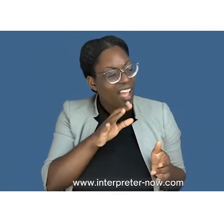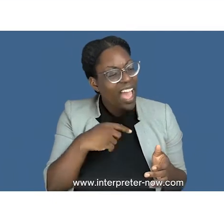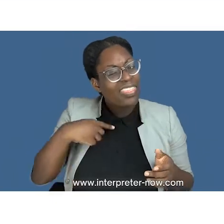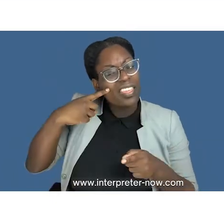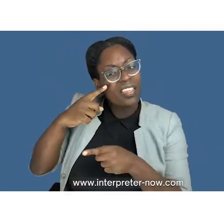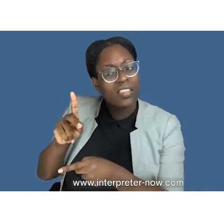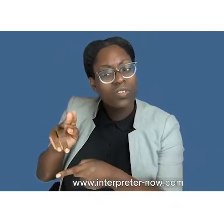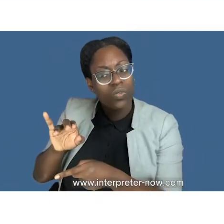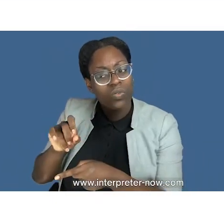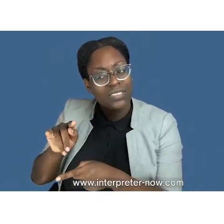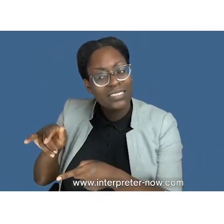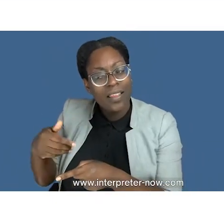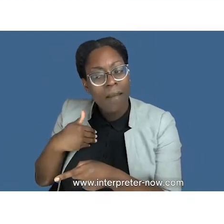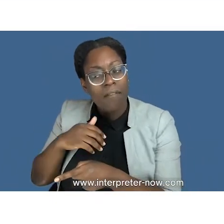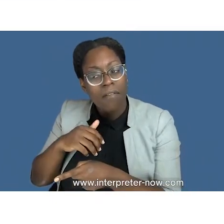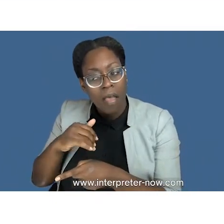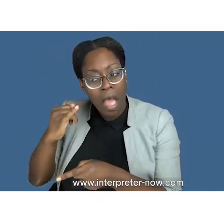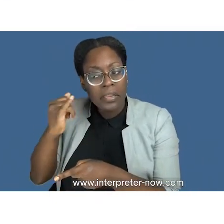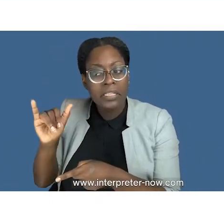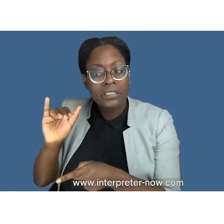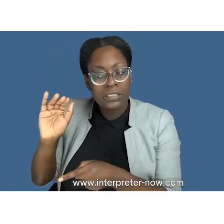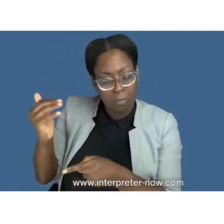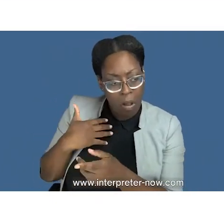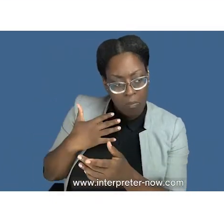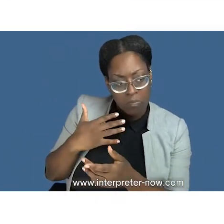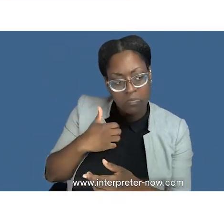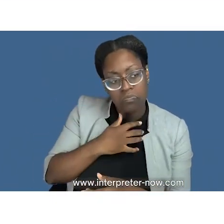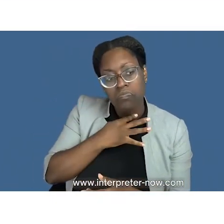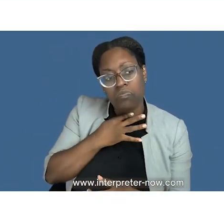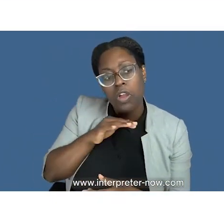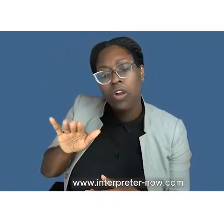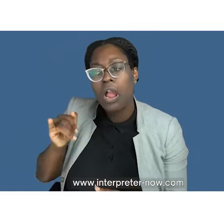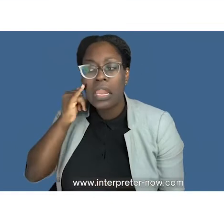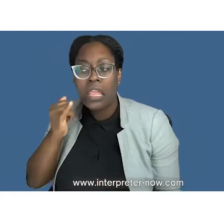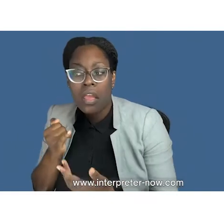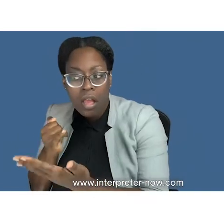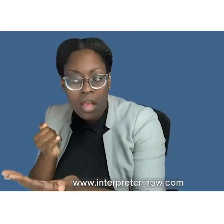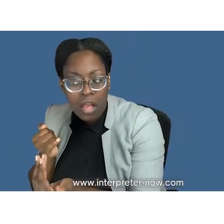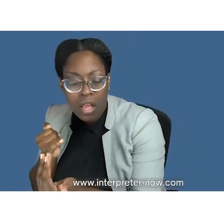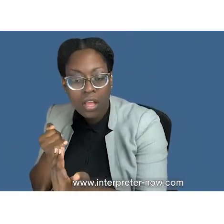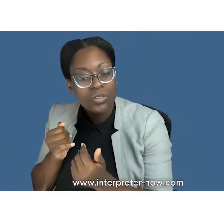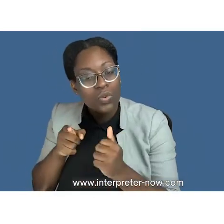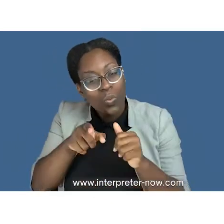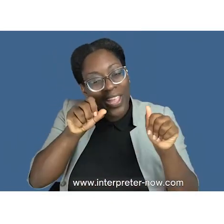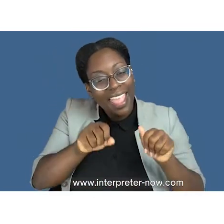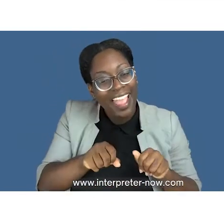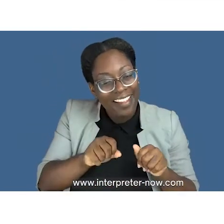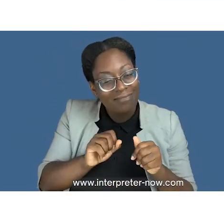so you're echoing and attributing that idea back to Christy in that case. Mm-hmm.